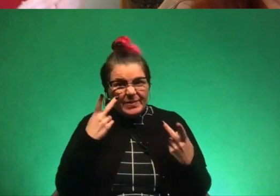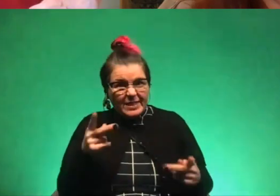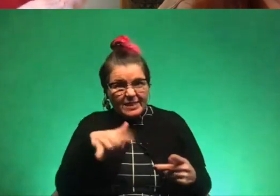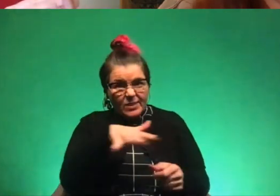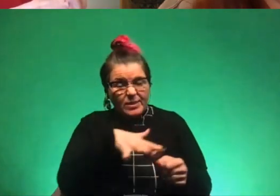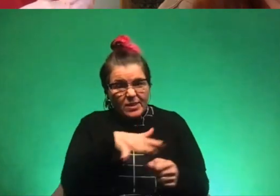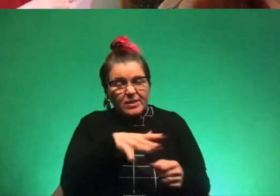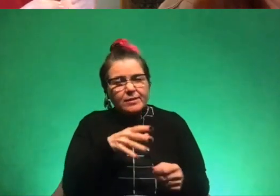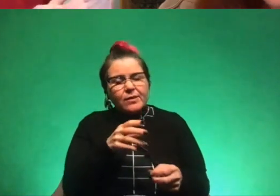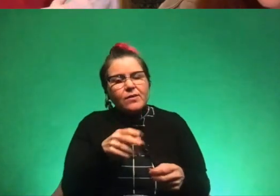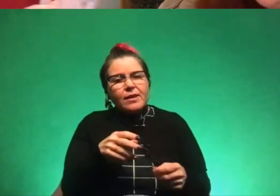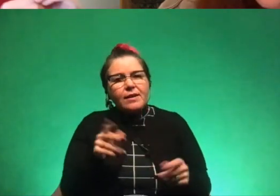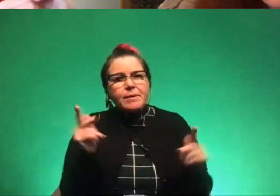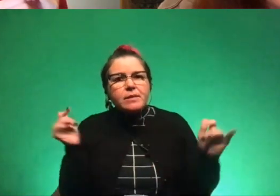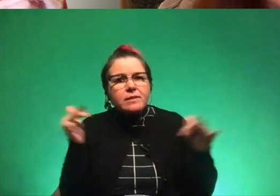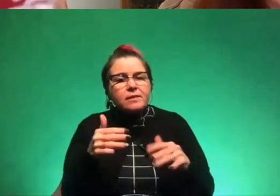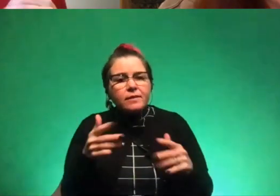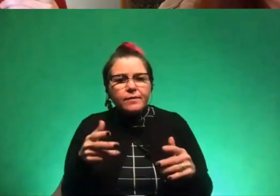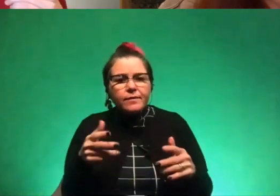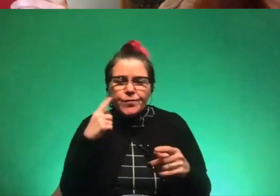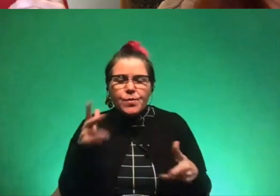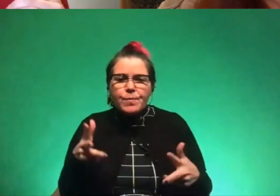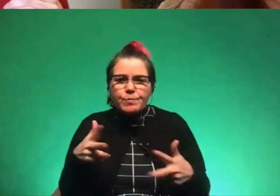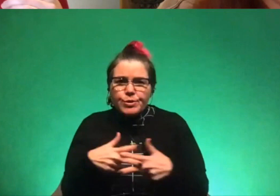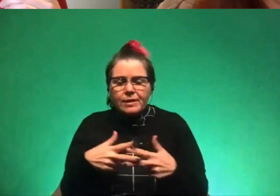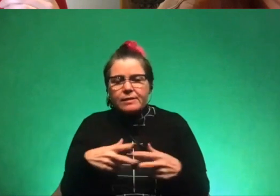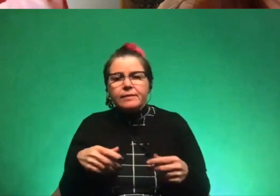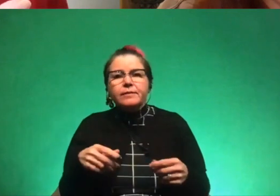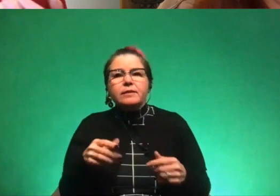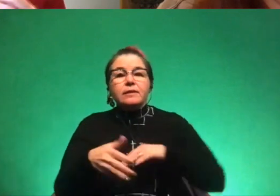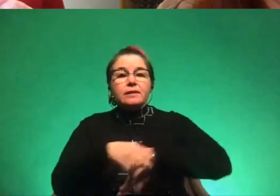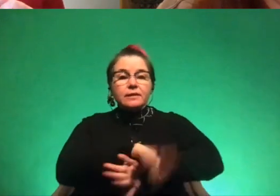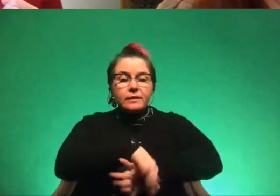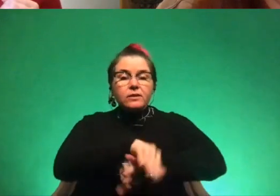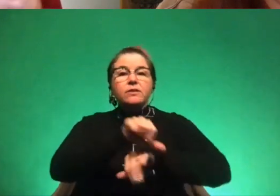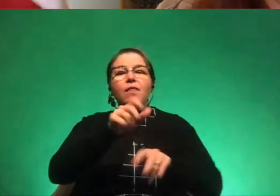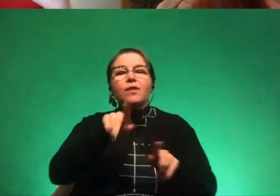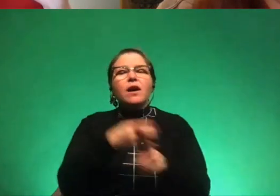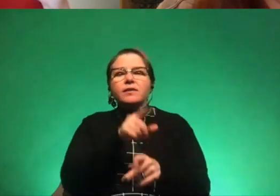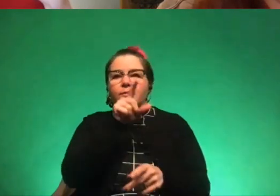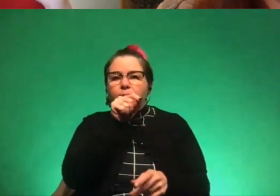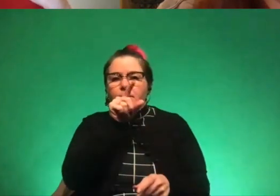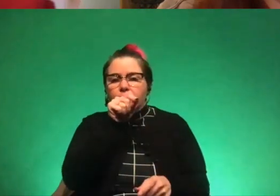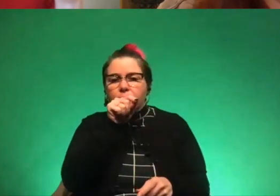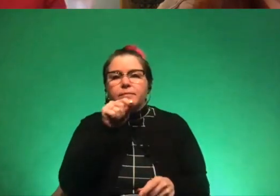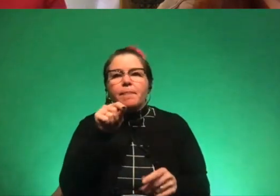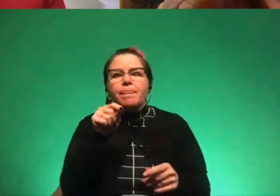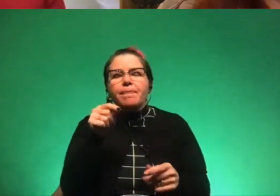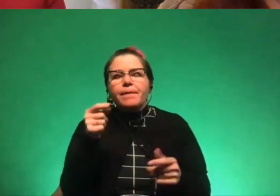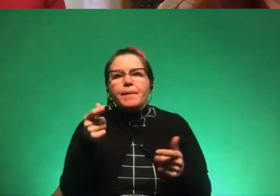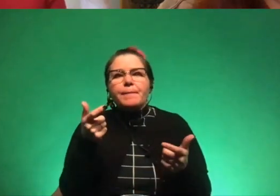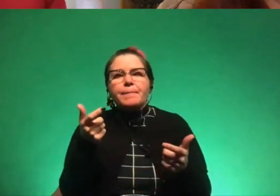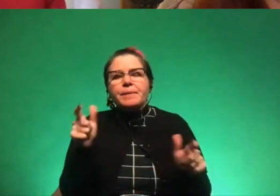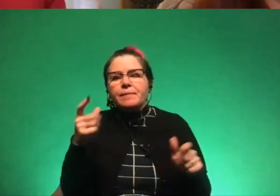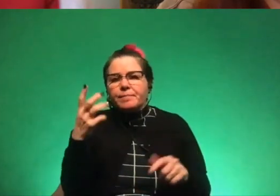hotspot for breeding animals. So yeah, we see seals. We see other kinds of birds like snow petrels, which are beautiful